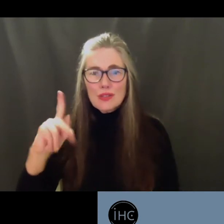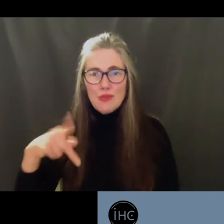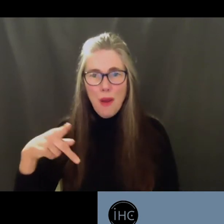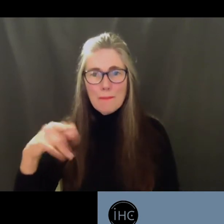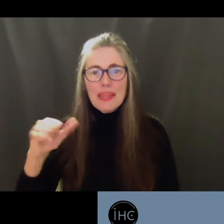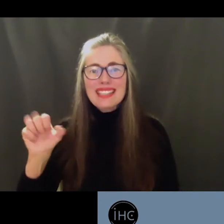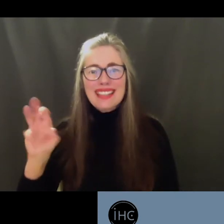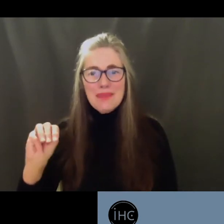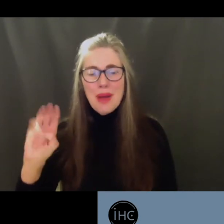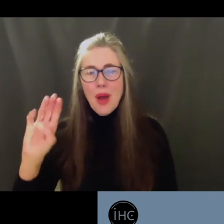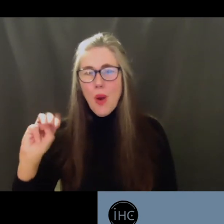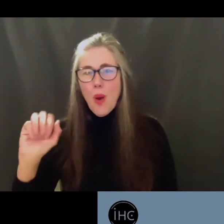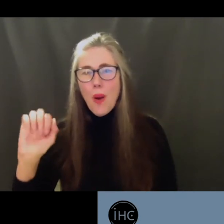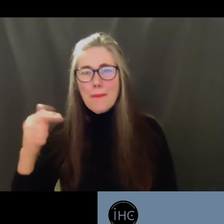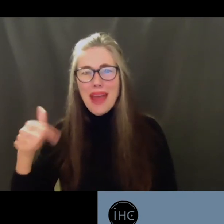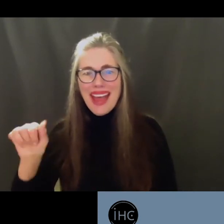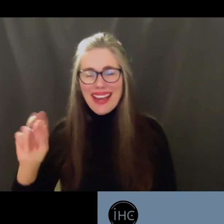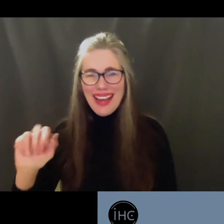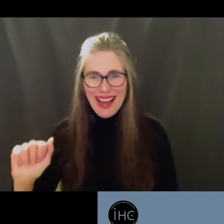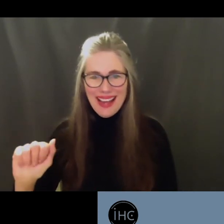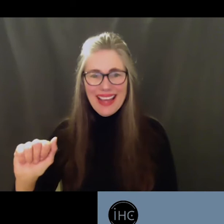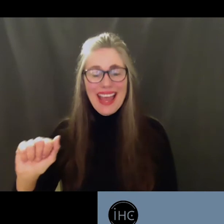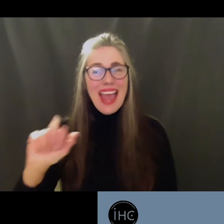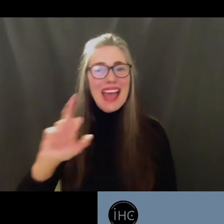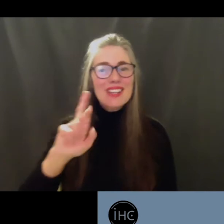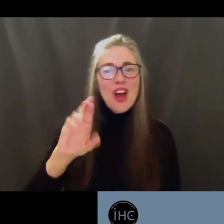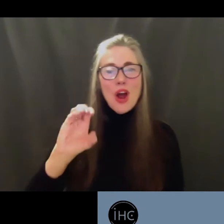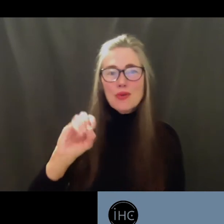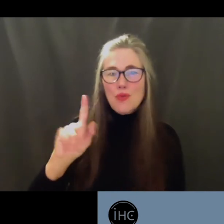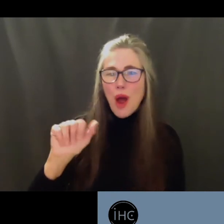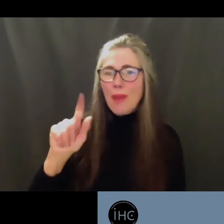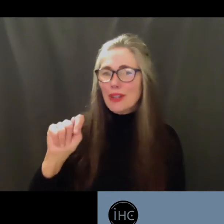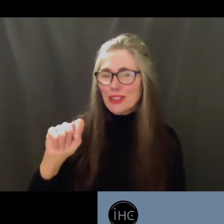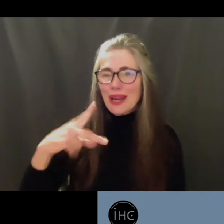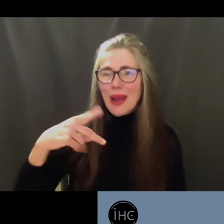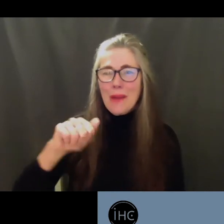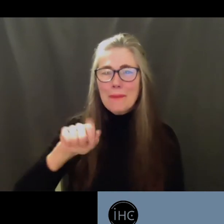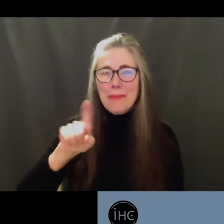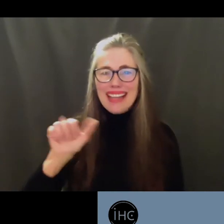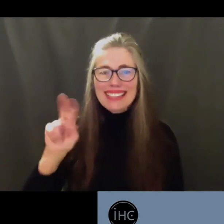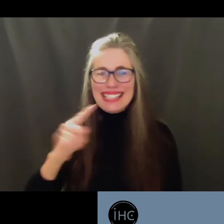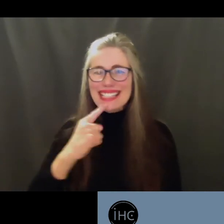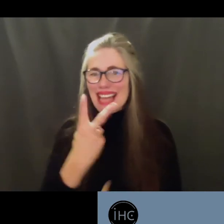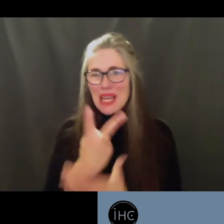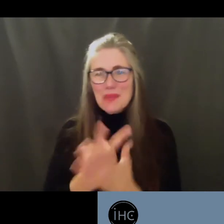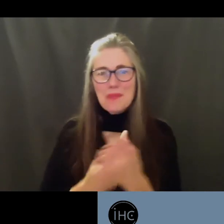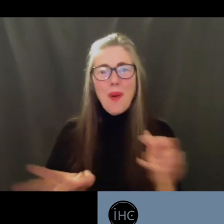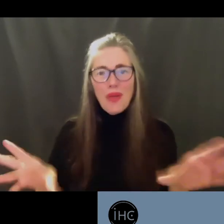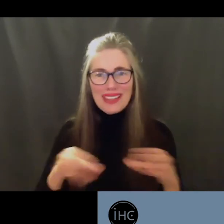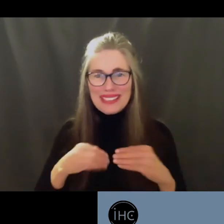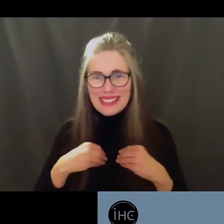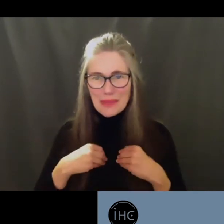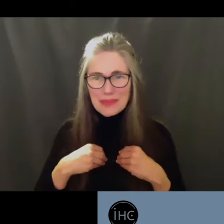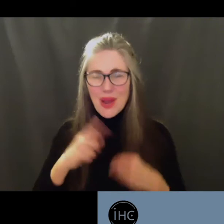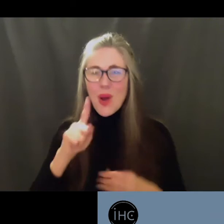Most significantly, Robert Paxton has changed his position, choosing to view both as forms of American fascism. What's your position in this debate